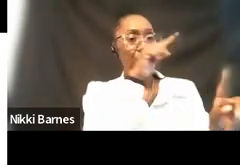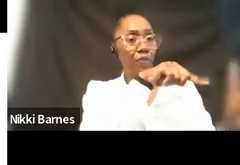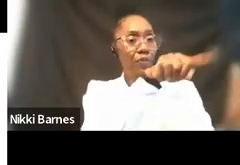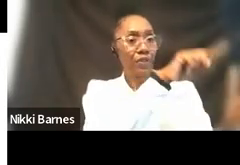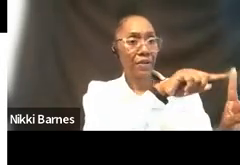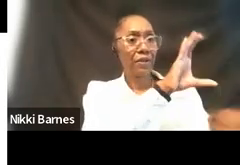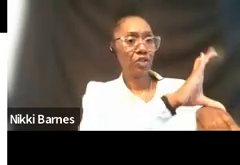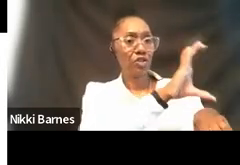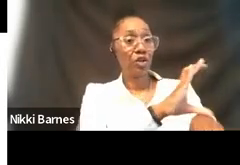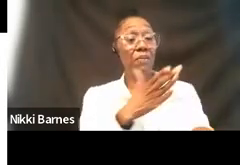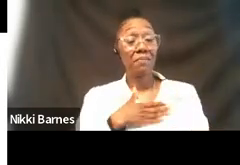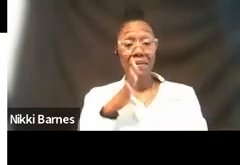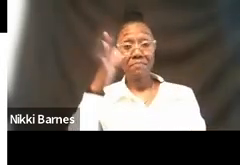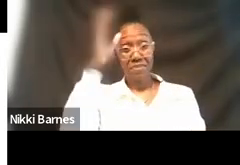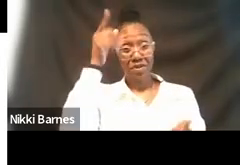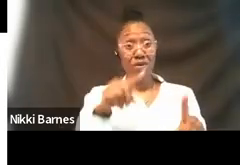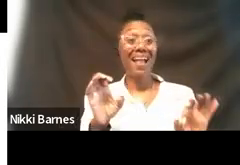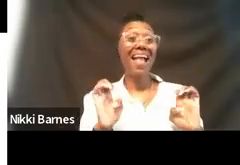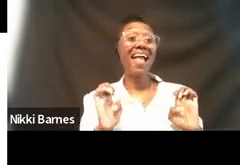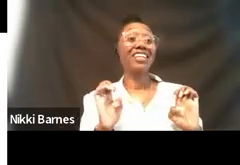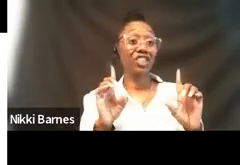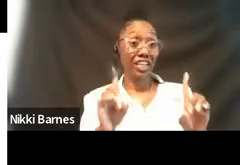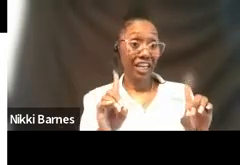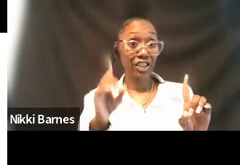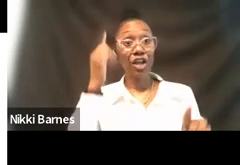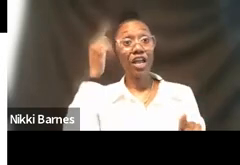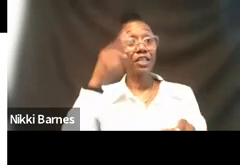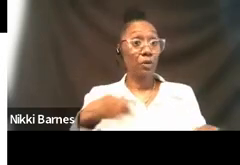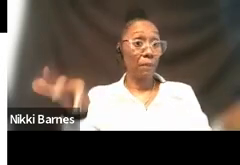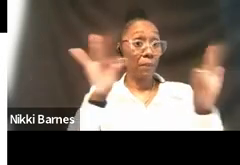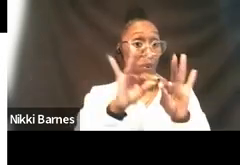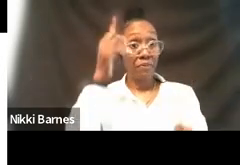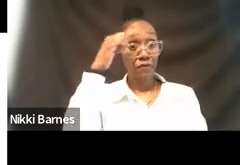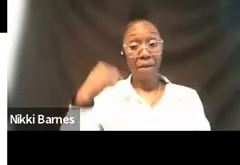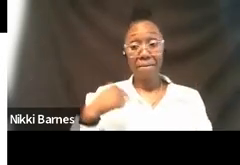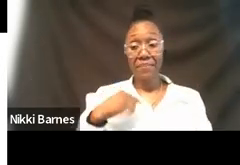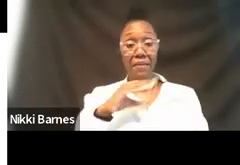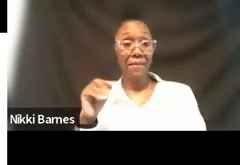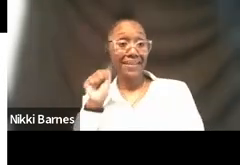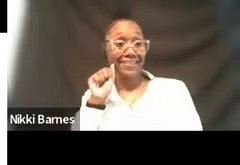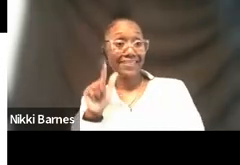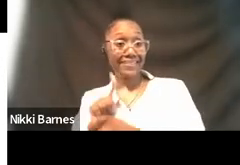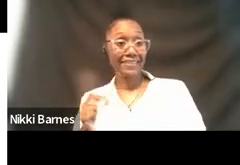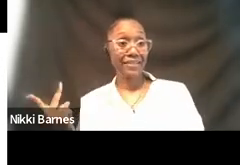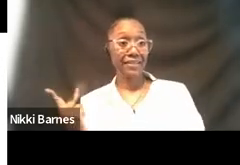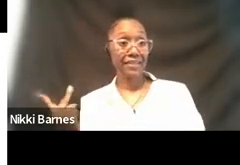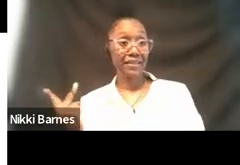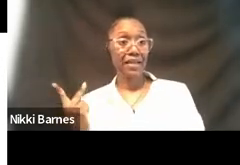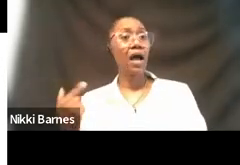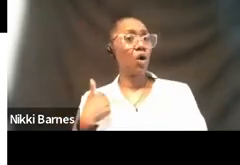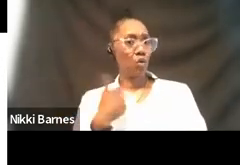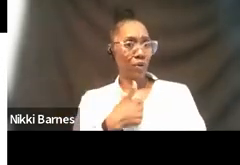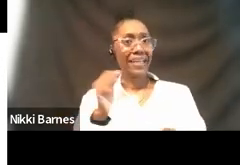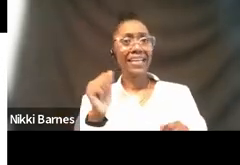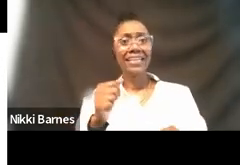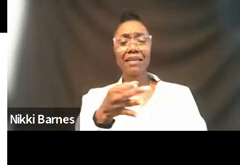upon explicitly was educational attainment for my sister and I was one of those people who could read at an early age